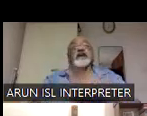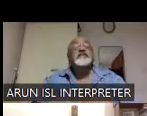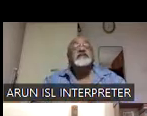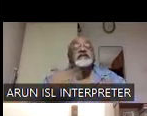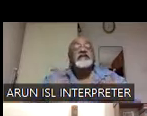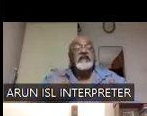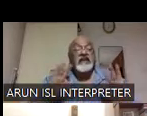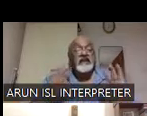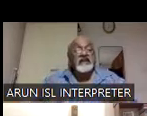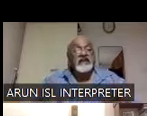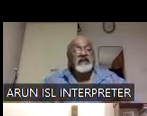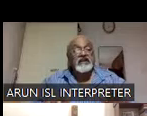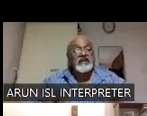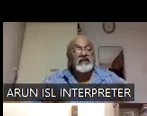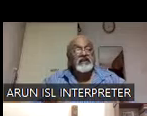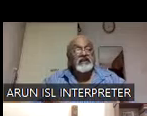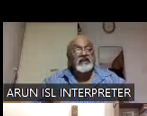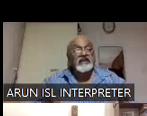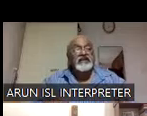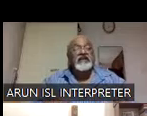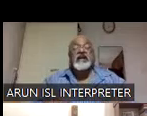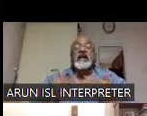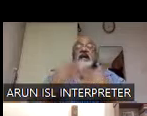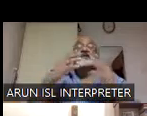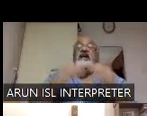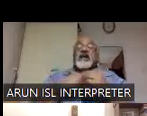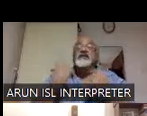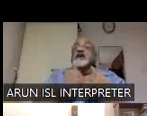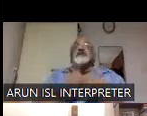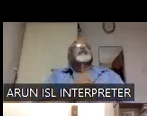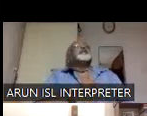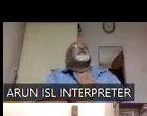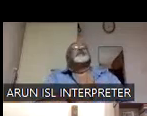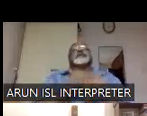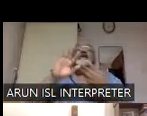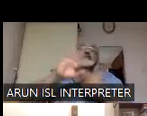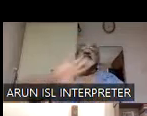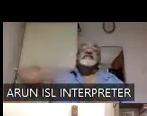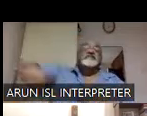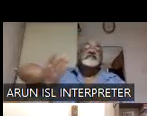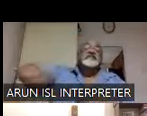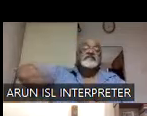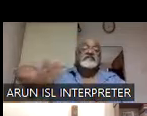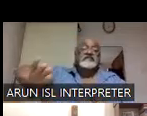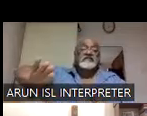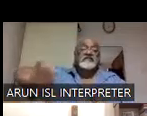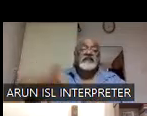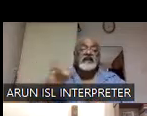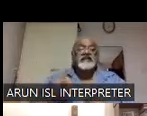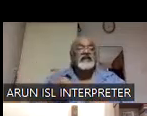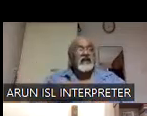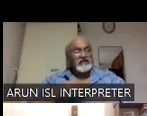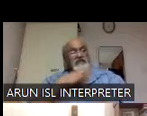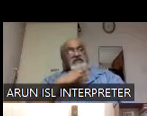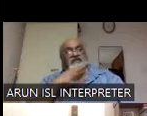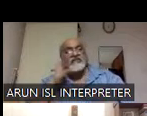They become unnecessarily isolated and excluded. And why? You might ask a question. Someone who can speak so well like